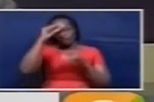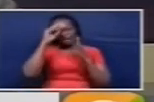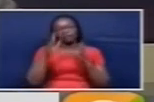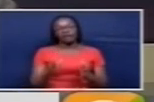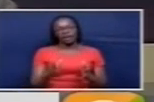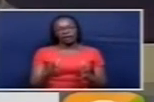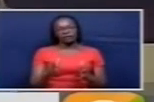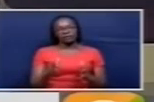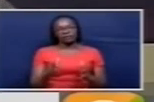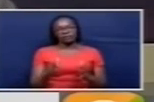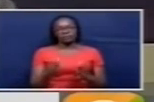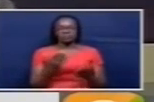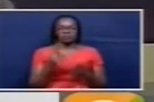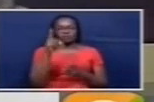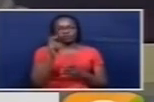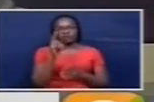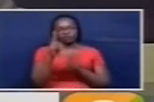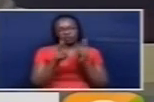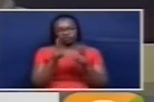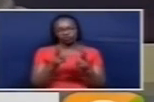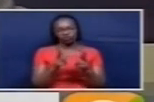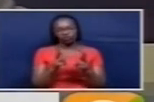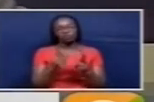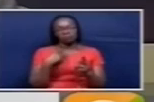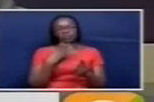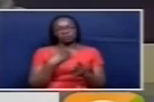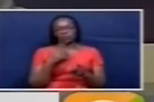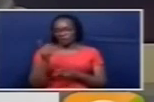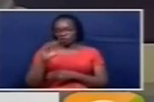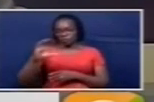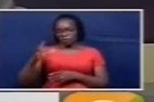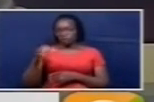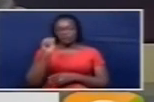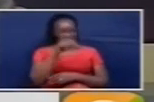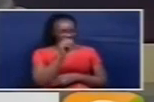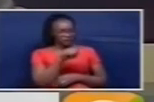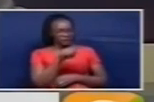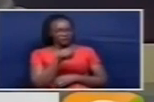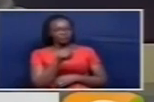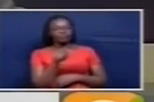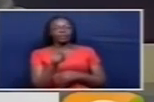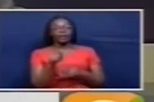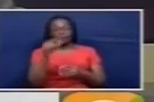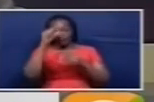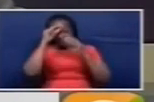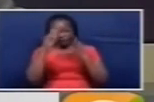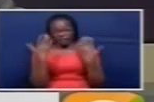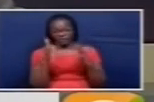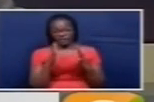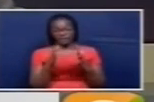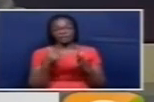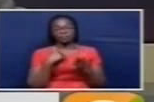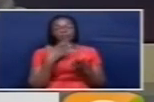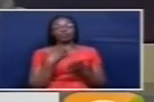governor in 2022. Then after that, 2022 of Nairobi County. Of Nairobi County. Then after that, my ambition to vie for presidency in